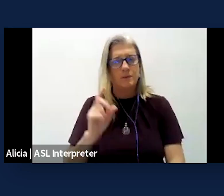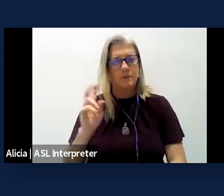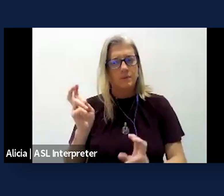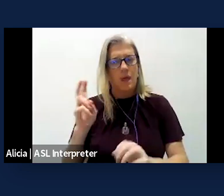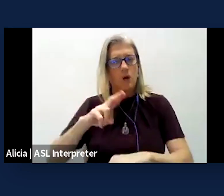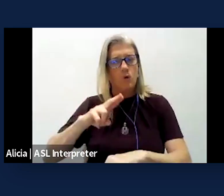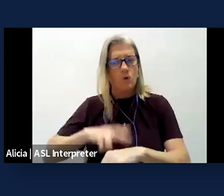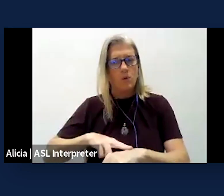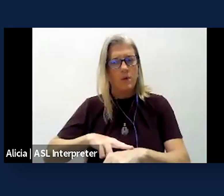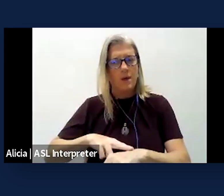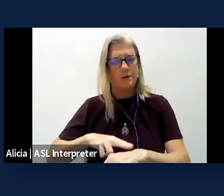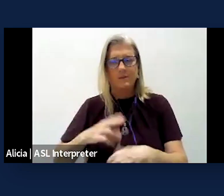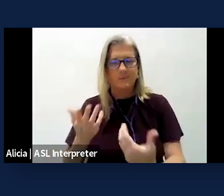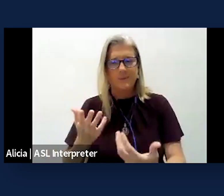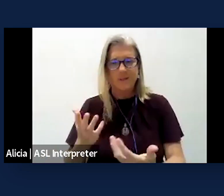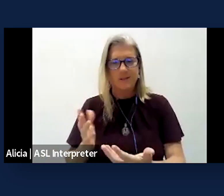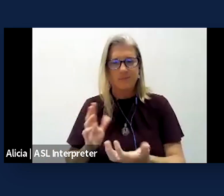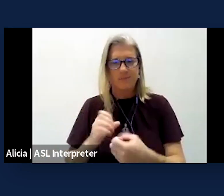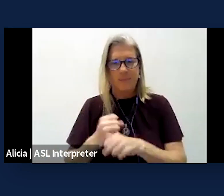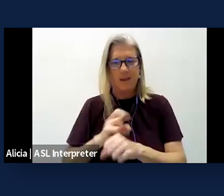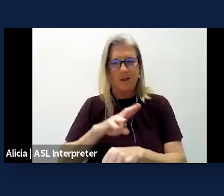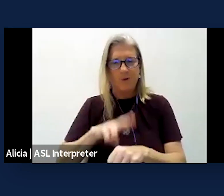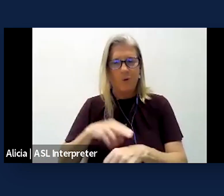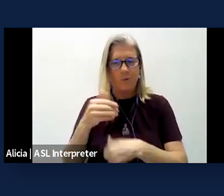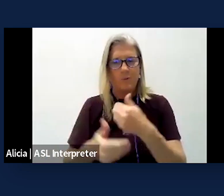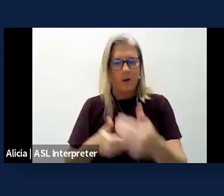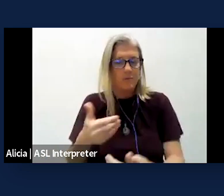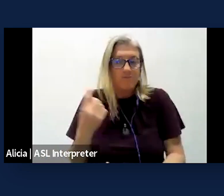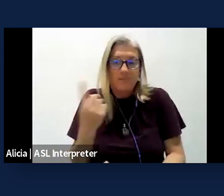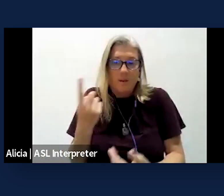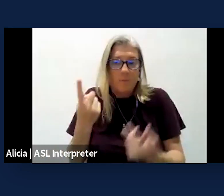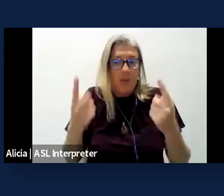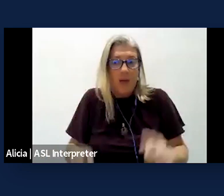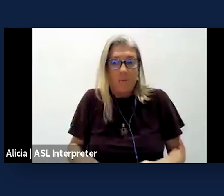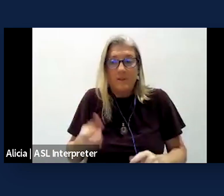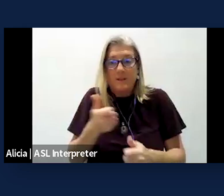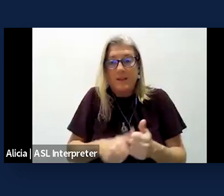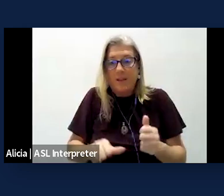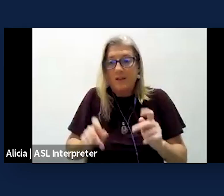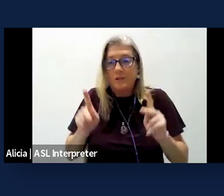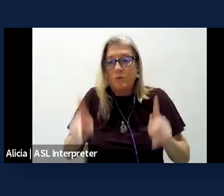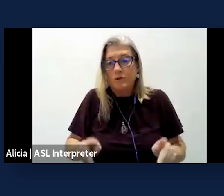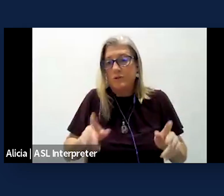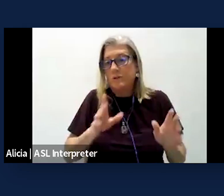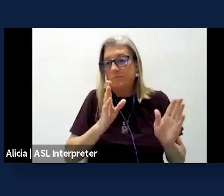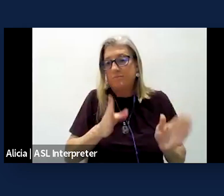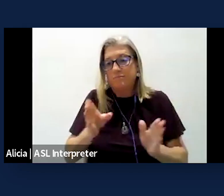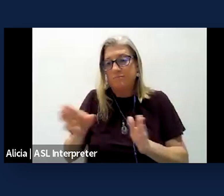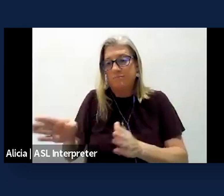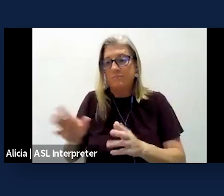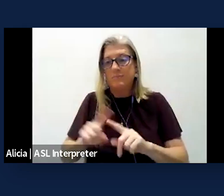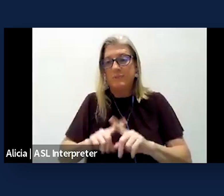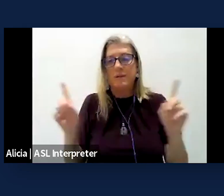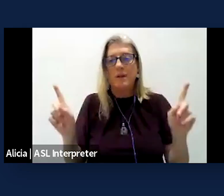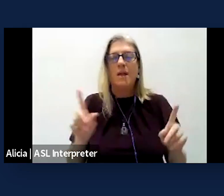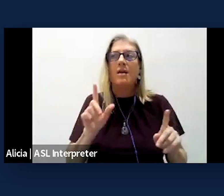that, this is just something you do, that Well, your and body that, needs to work differently. that's one of the things that really